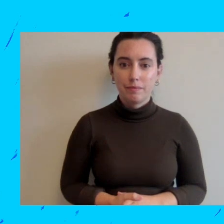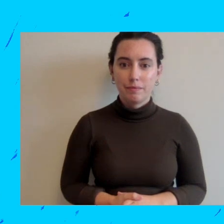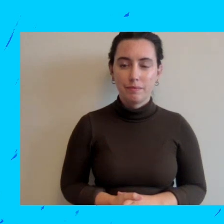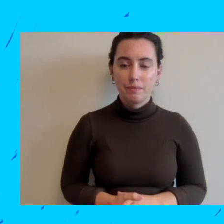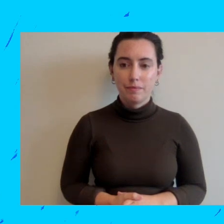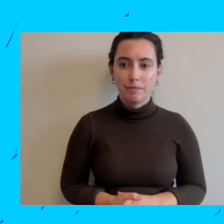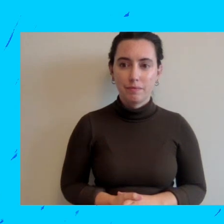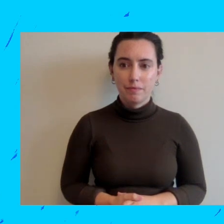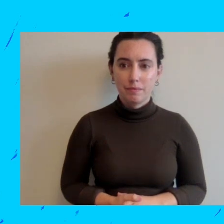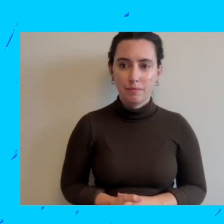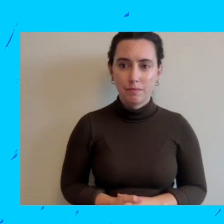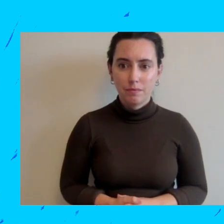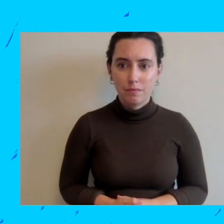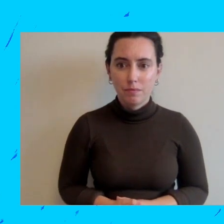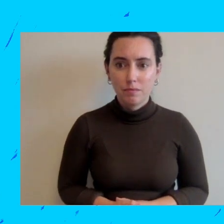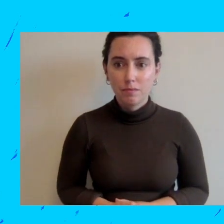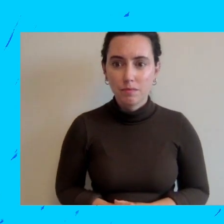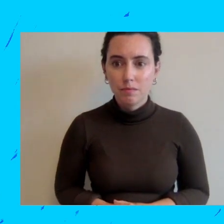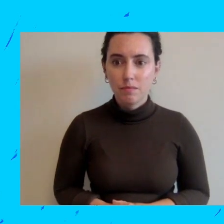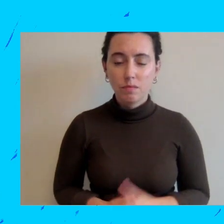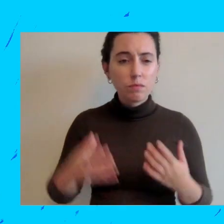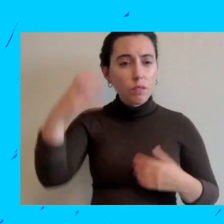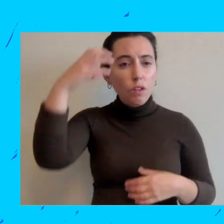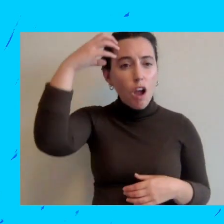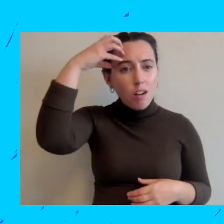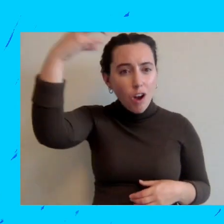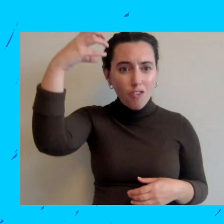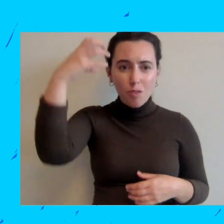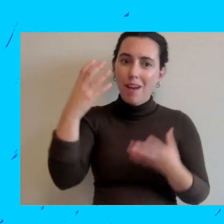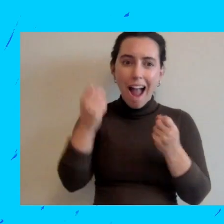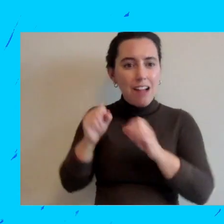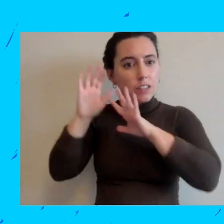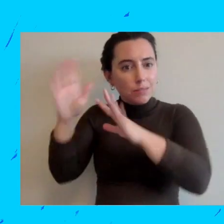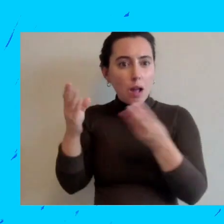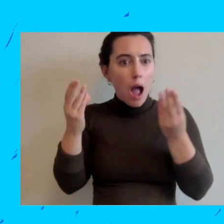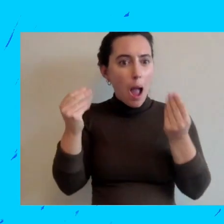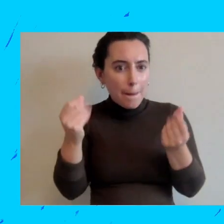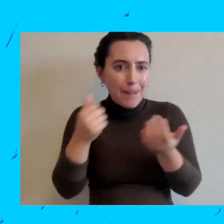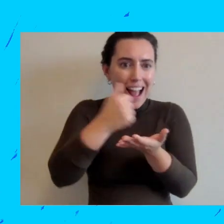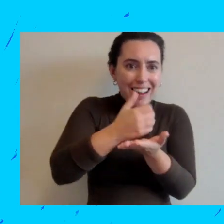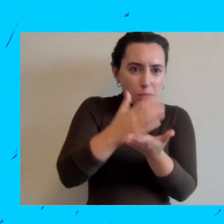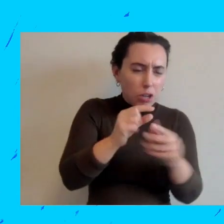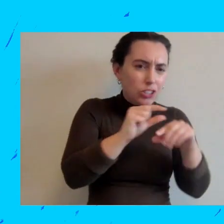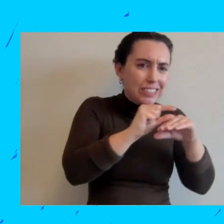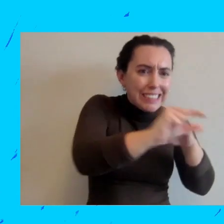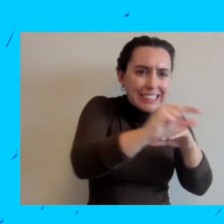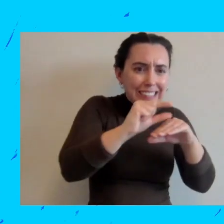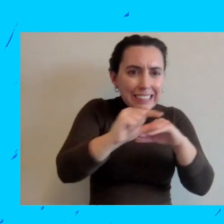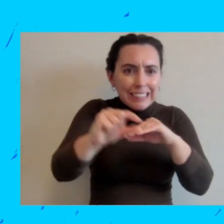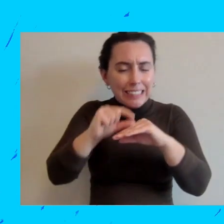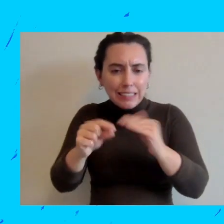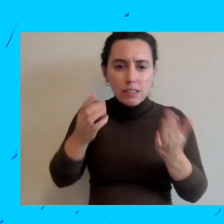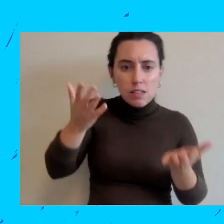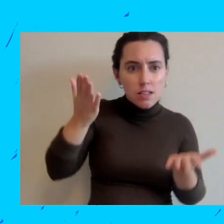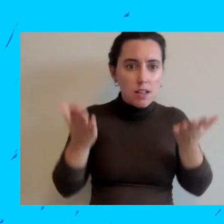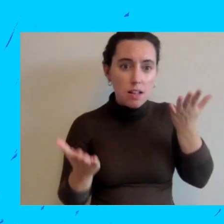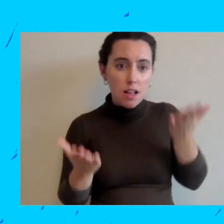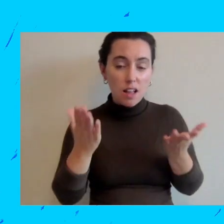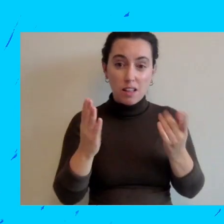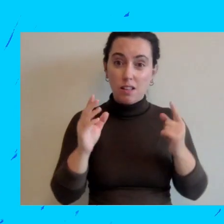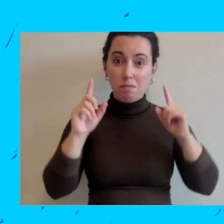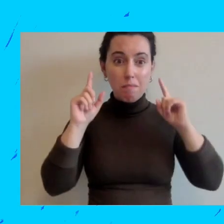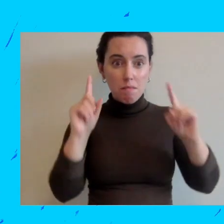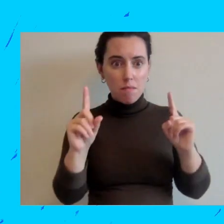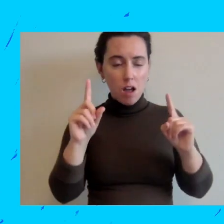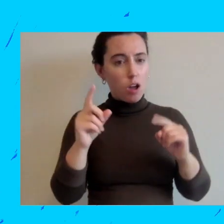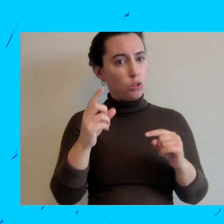Understood that every government has to balance what they spend their money on. However, we do know that for every $1 spent on